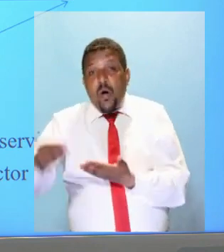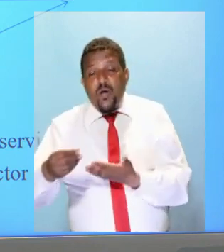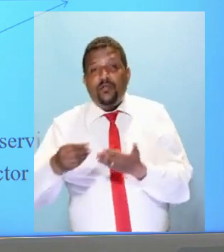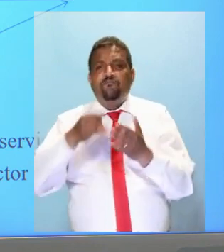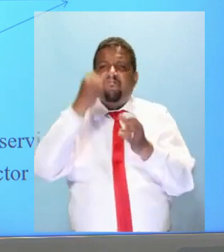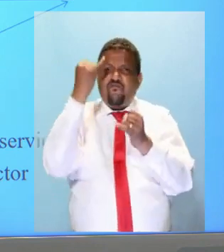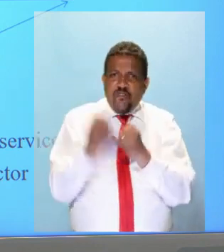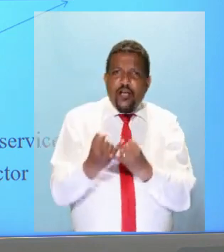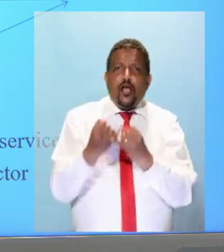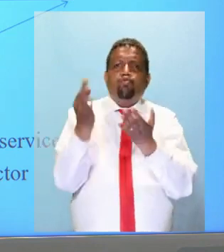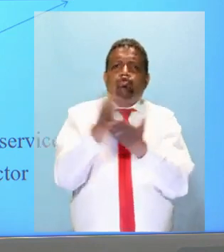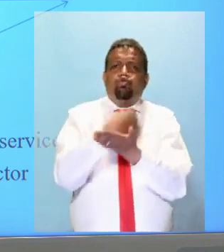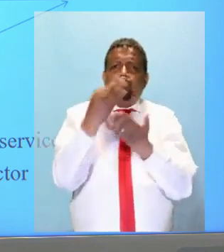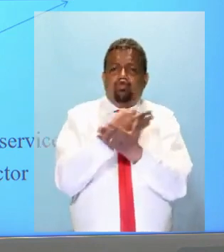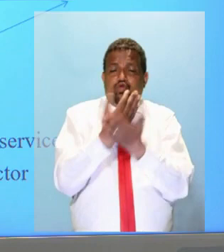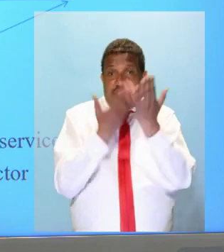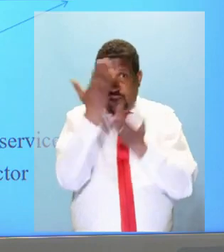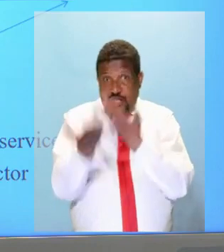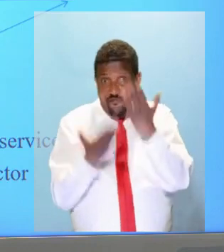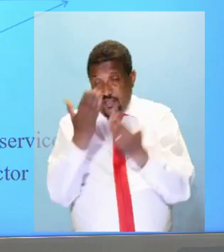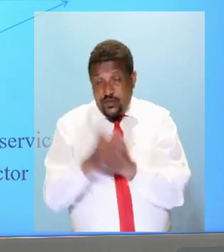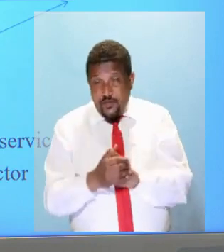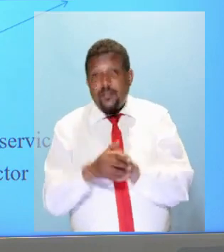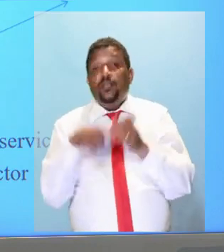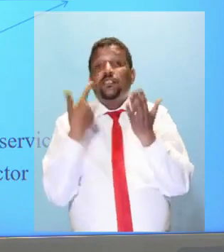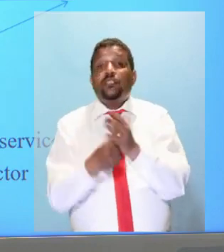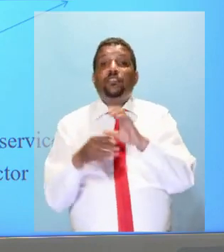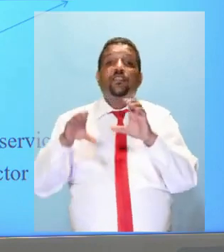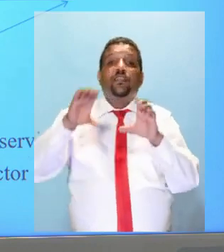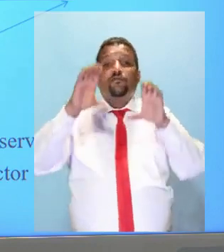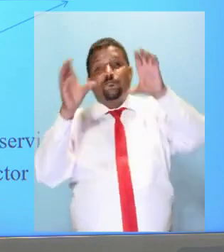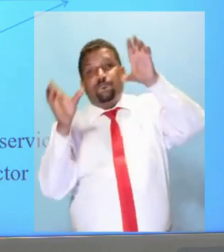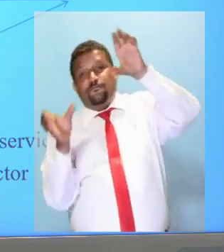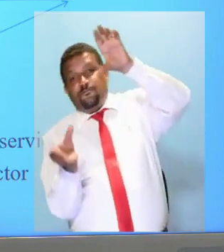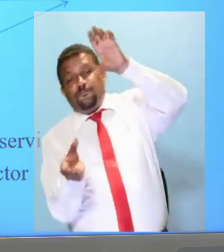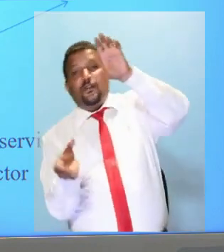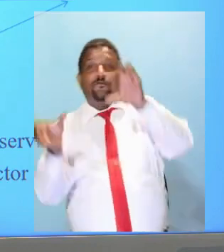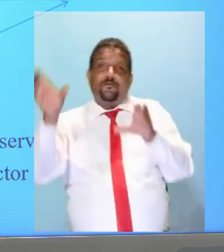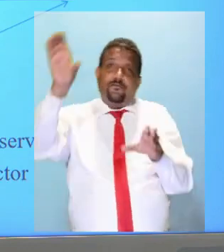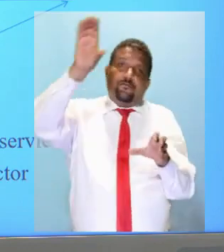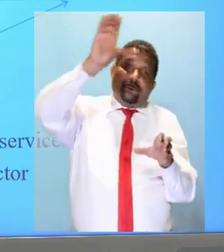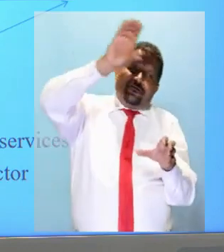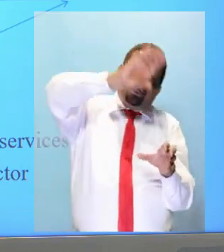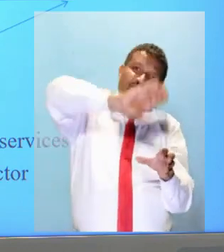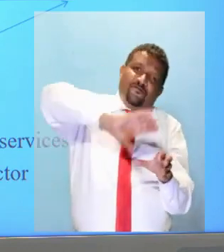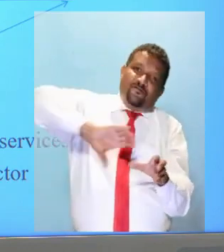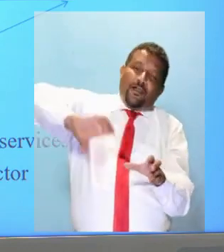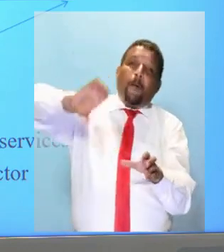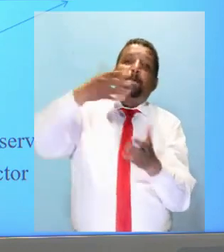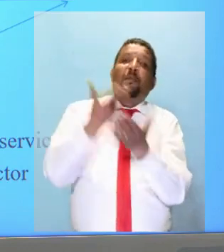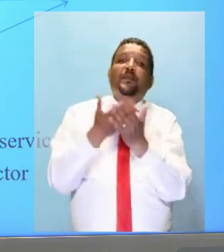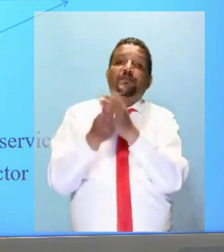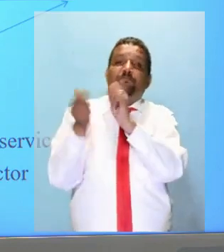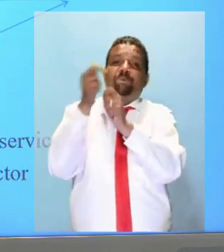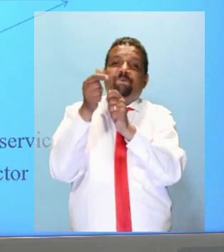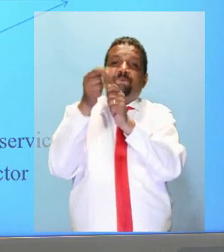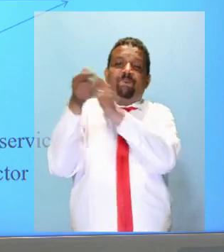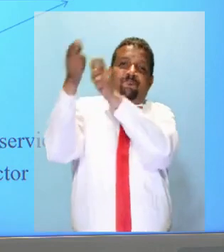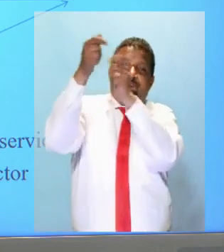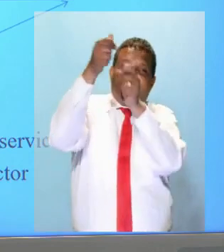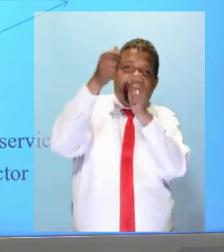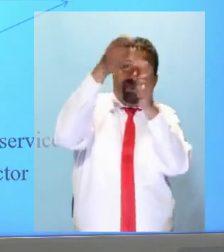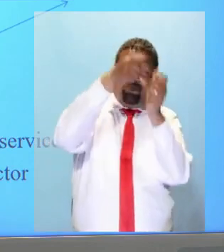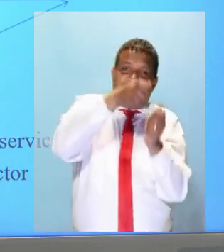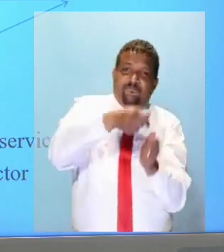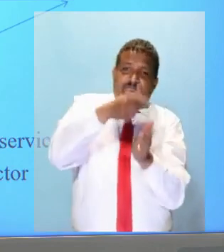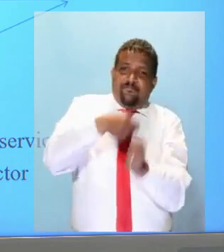services, they in turn make payments. This flow, the flow that shows the flow of money among the decision-making units,